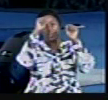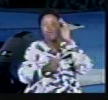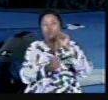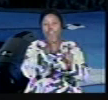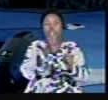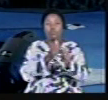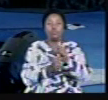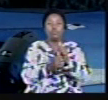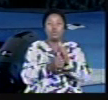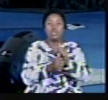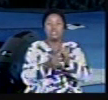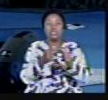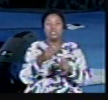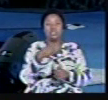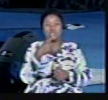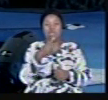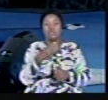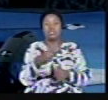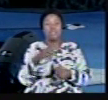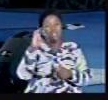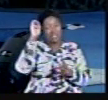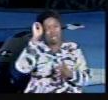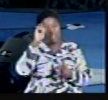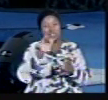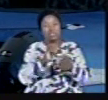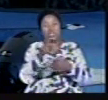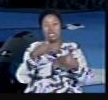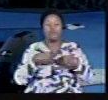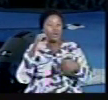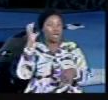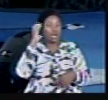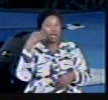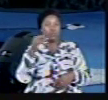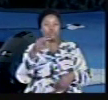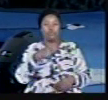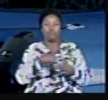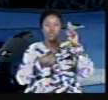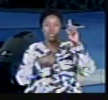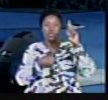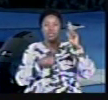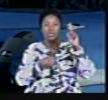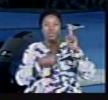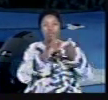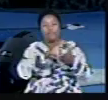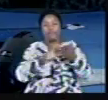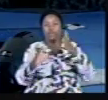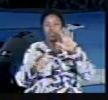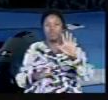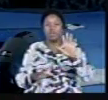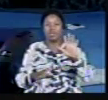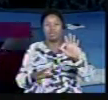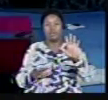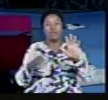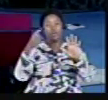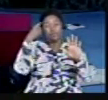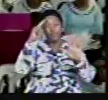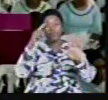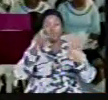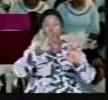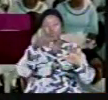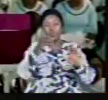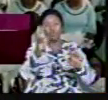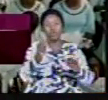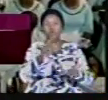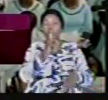saith he, ye have heard of me. Verse 5. For John truly